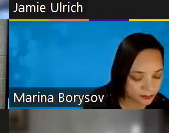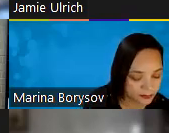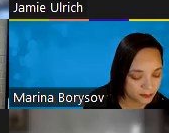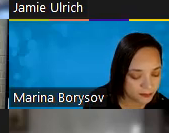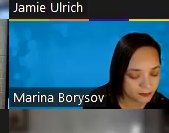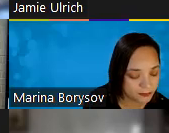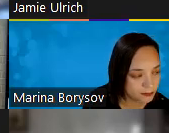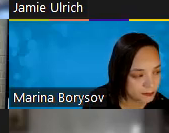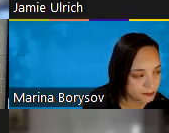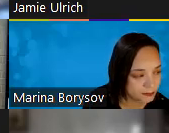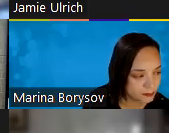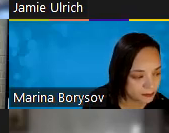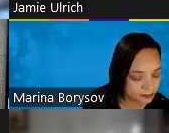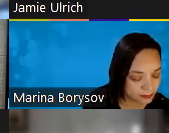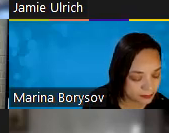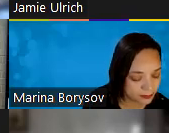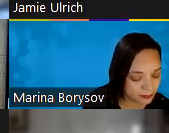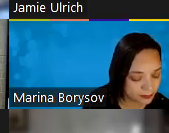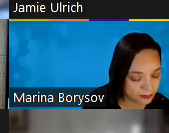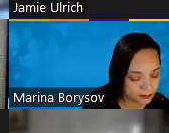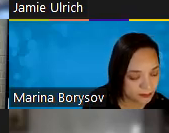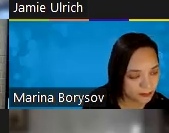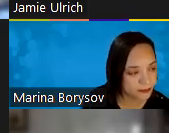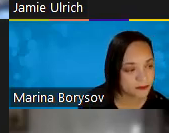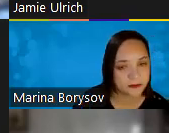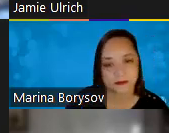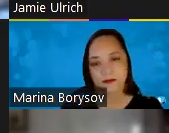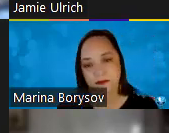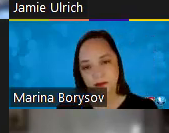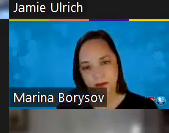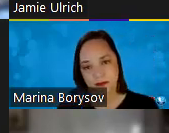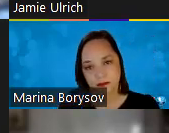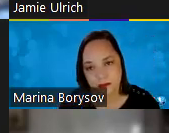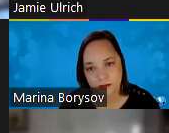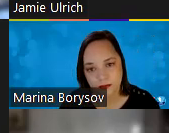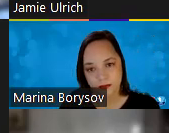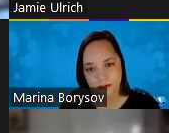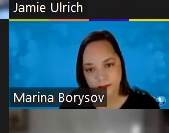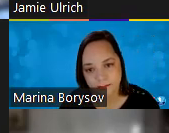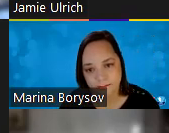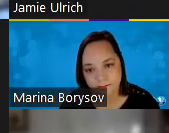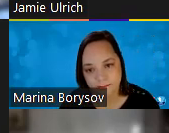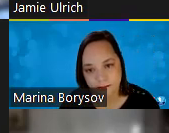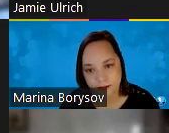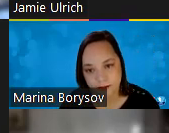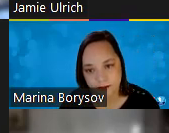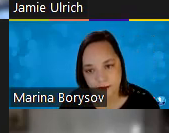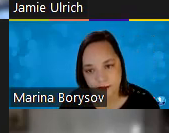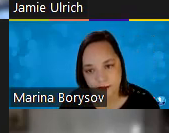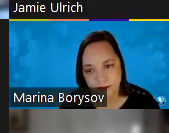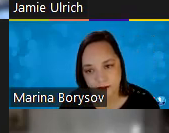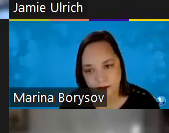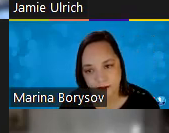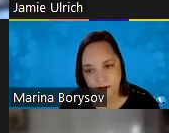minute dates, agendas, and minutes will be posted to the BHA website. Any questions or comments regarding the council or BHA can be